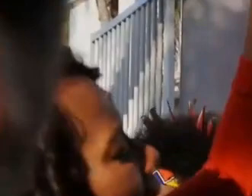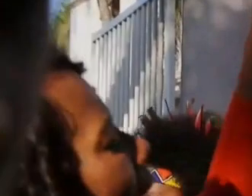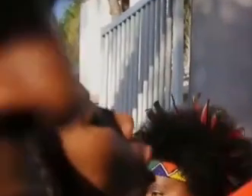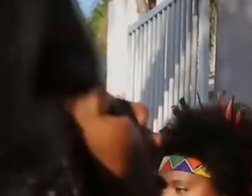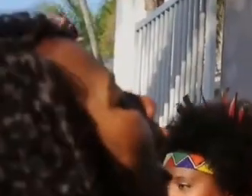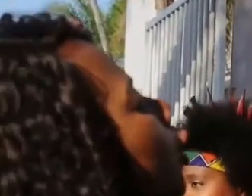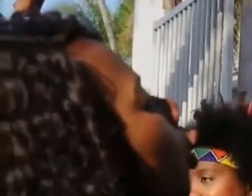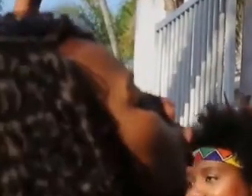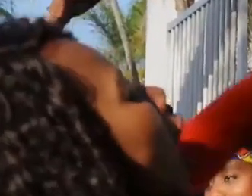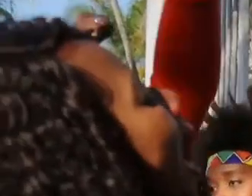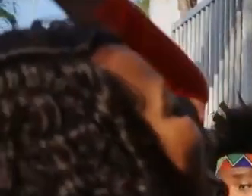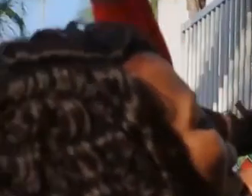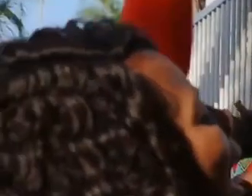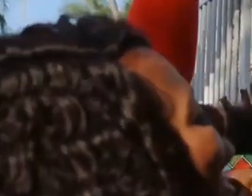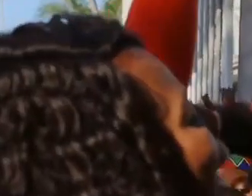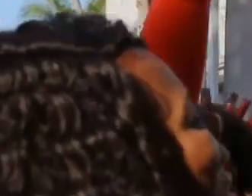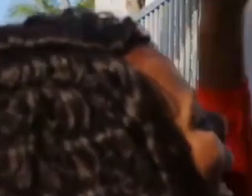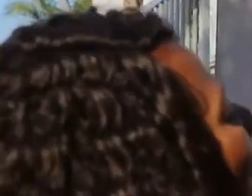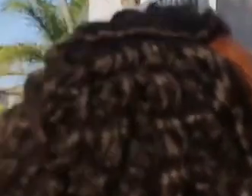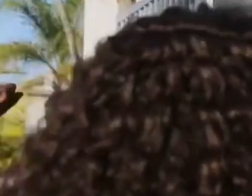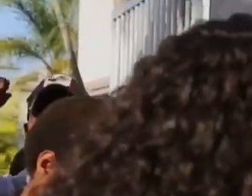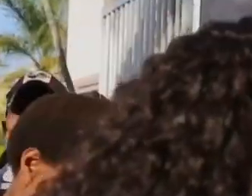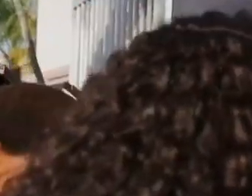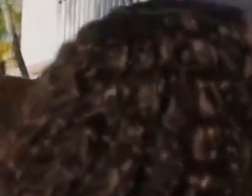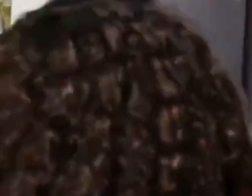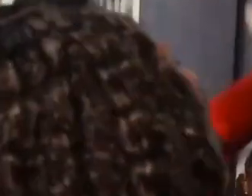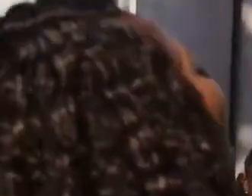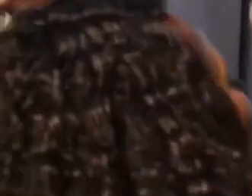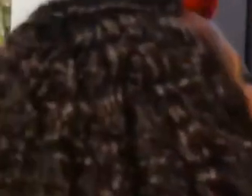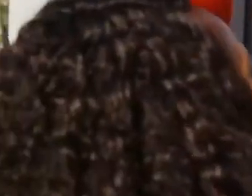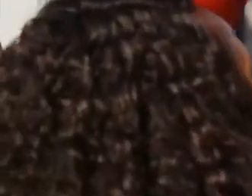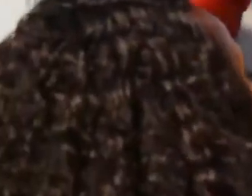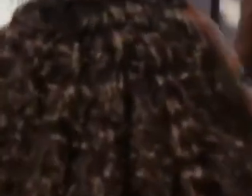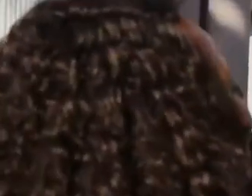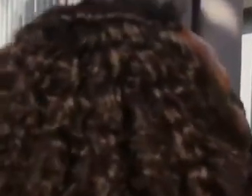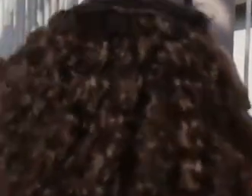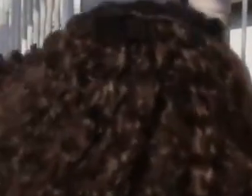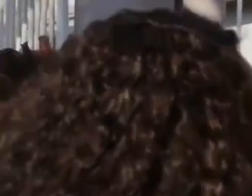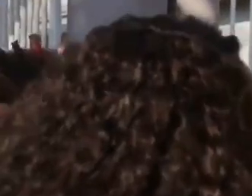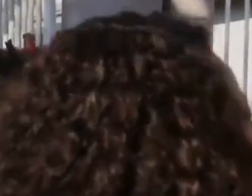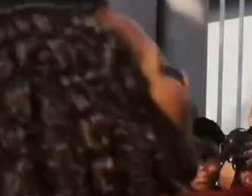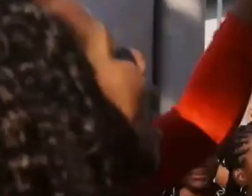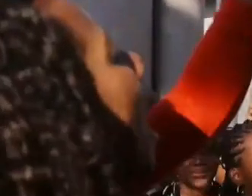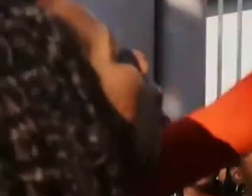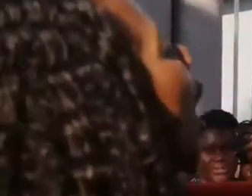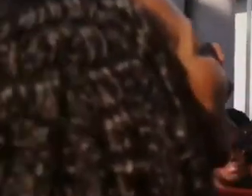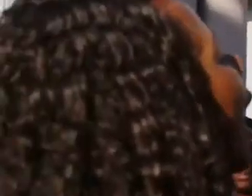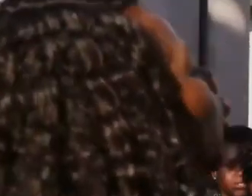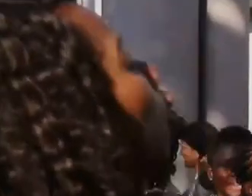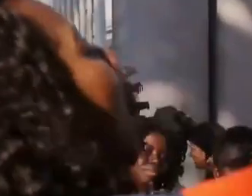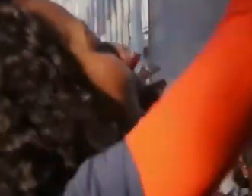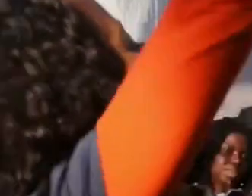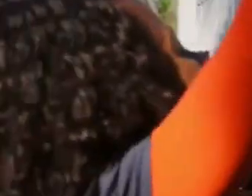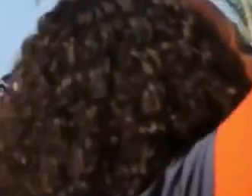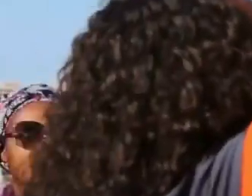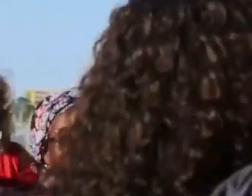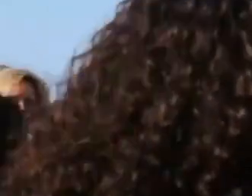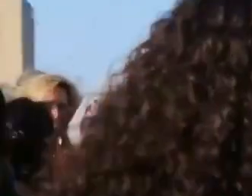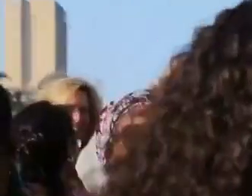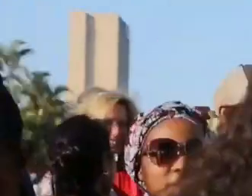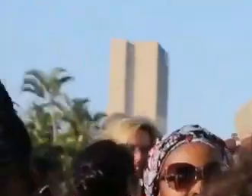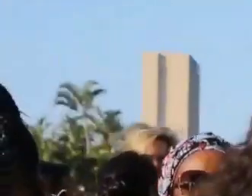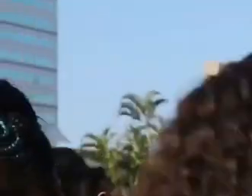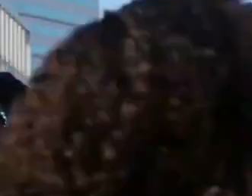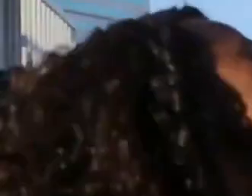Amanda! Awesu! Amanda! Awesu! Amanda! Awesu! Awetu!